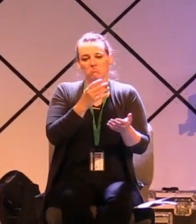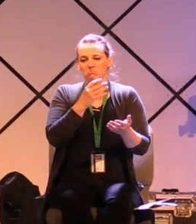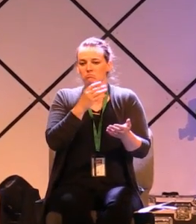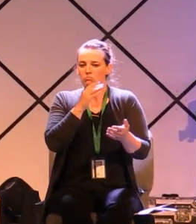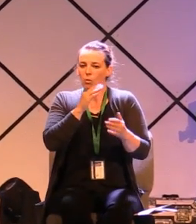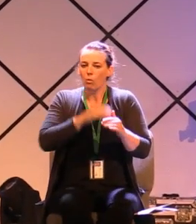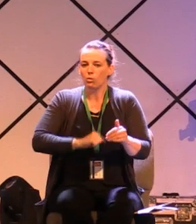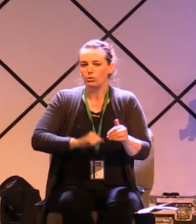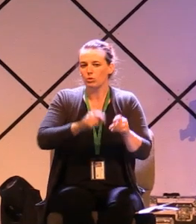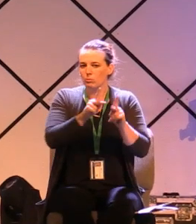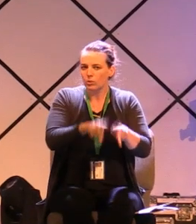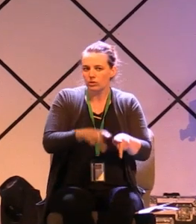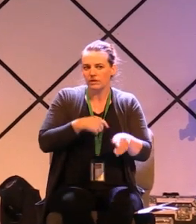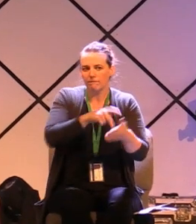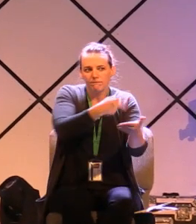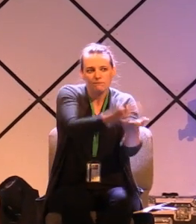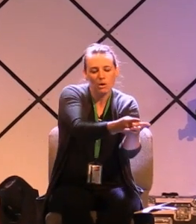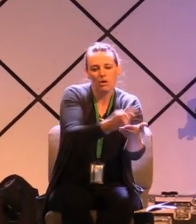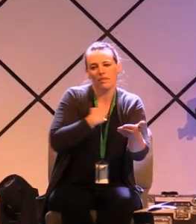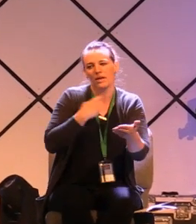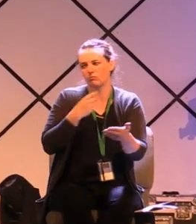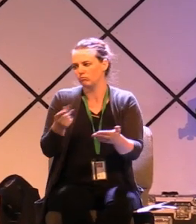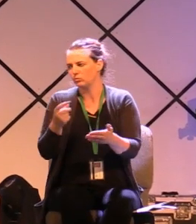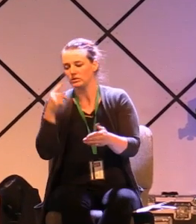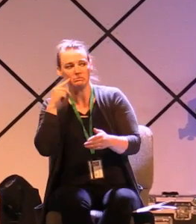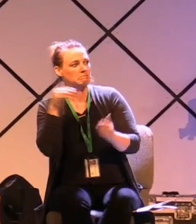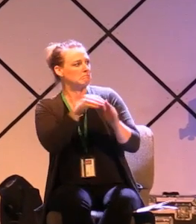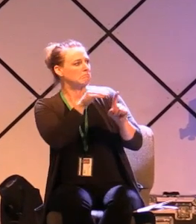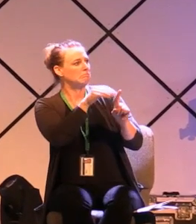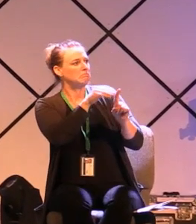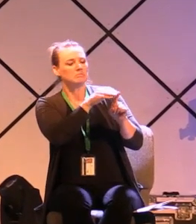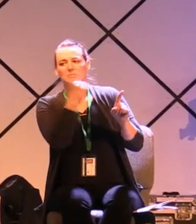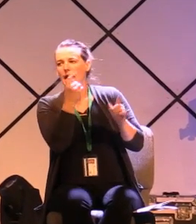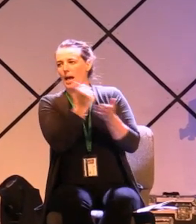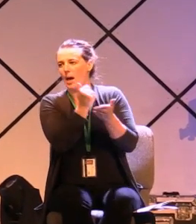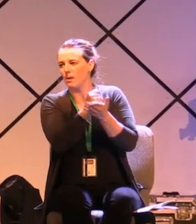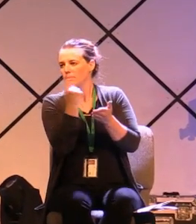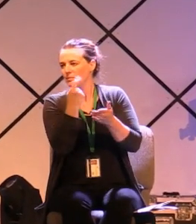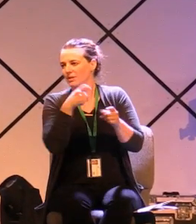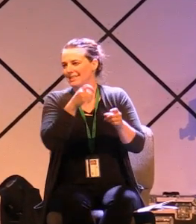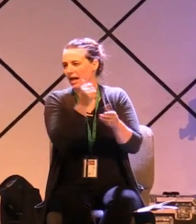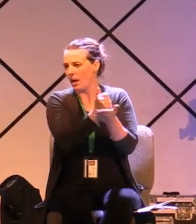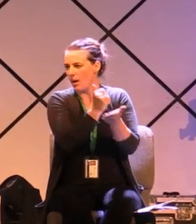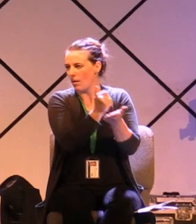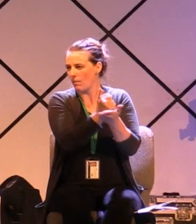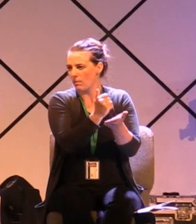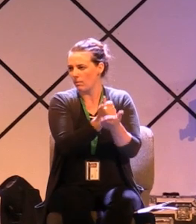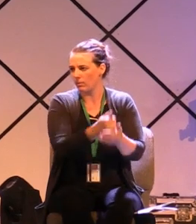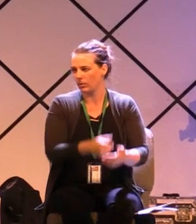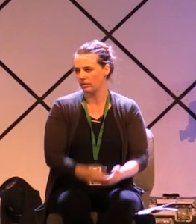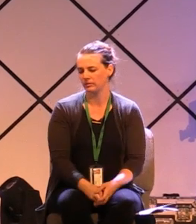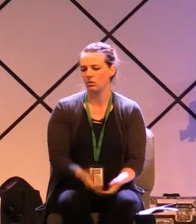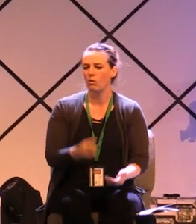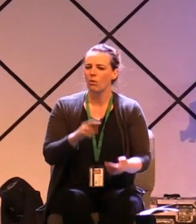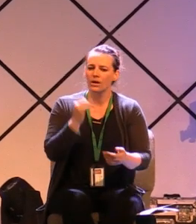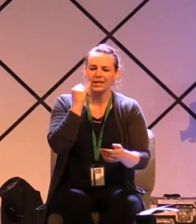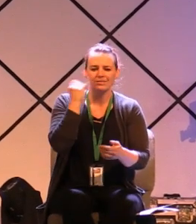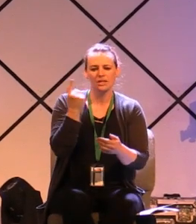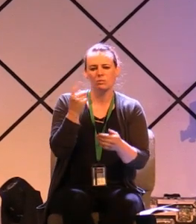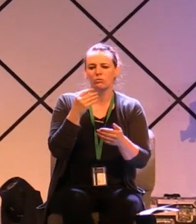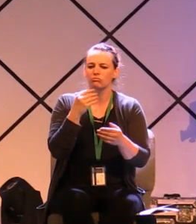or for a facility dog, as powerful as helping someone feel at peace taking their last breath.